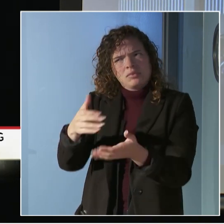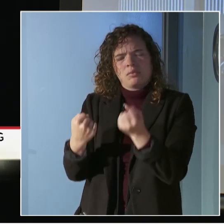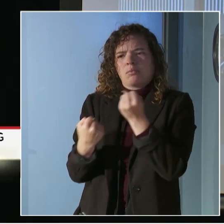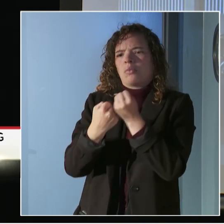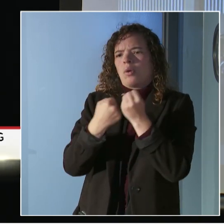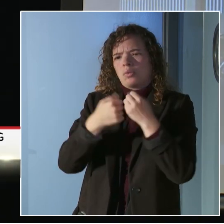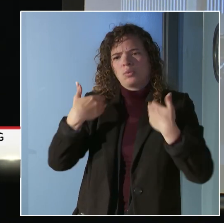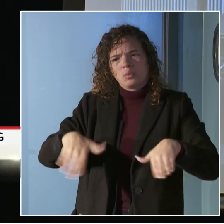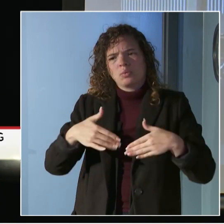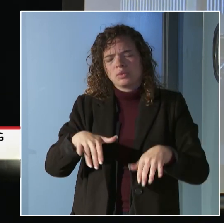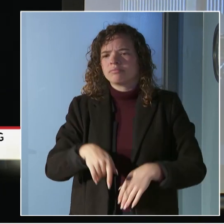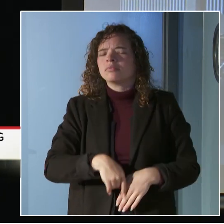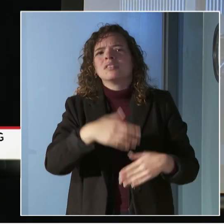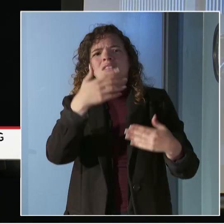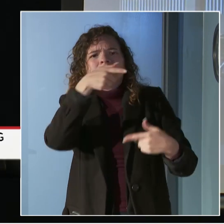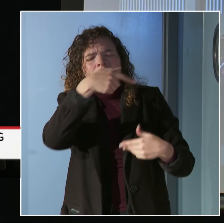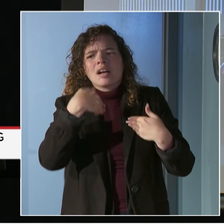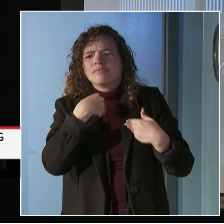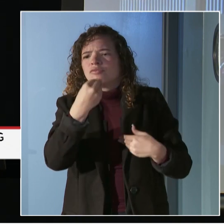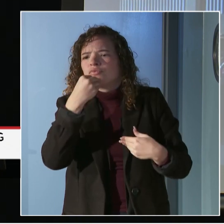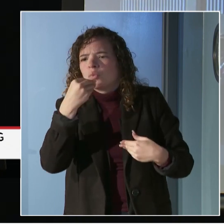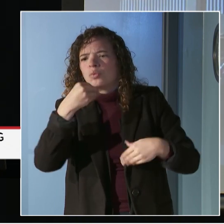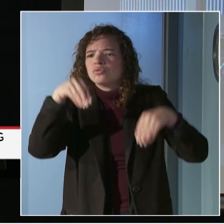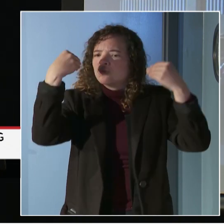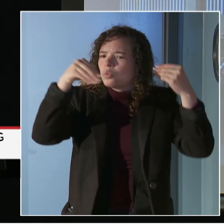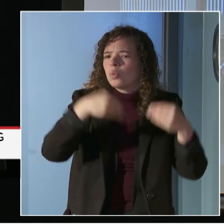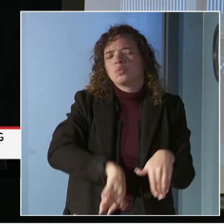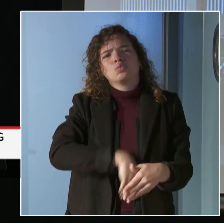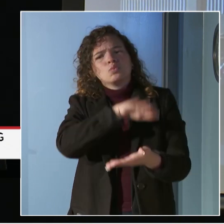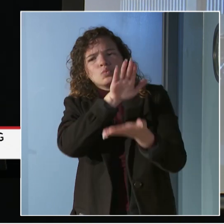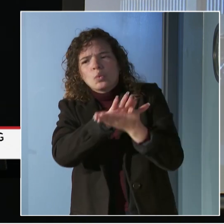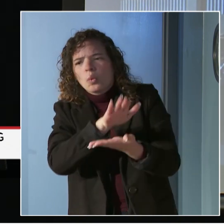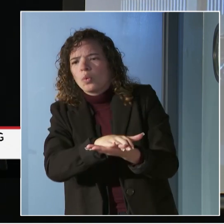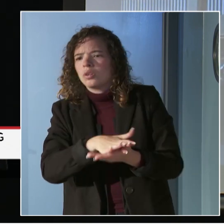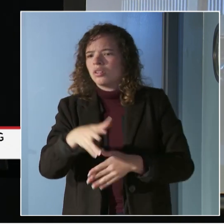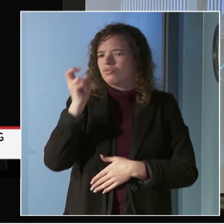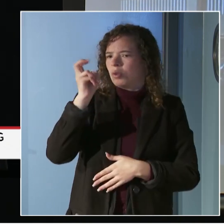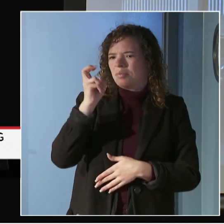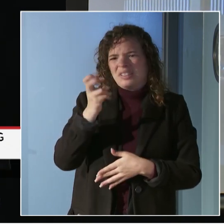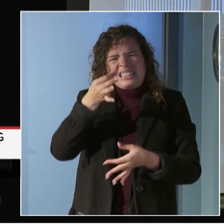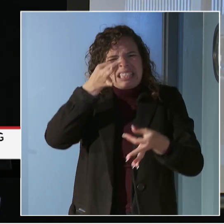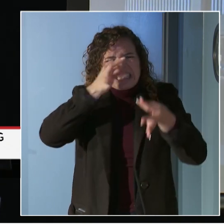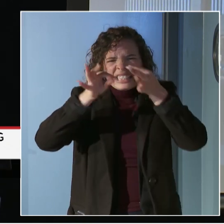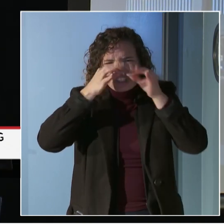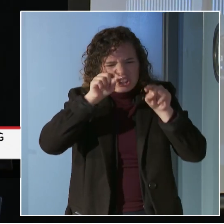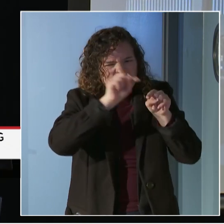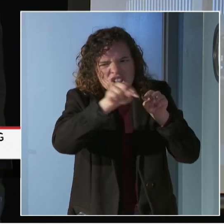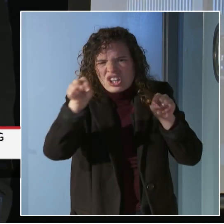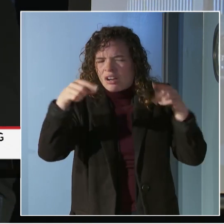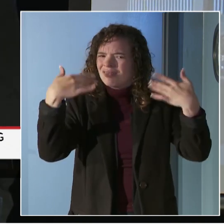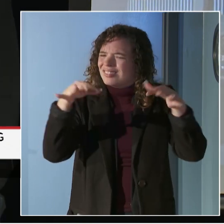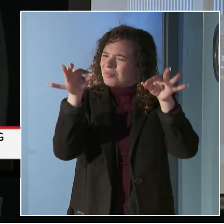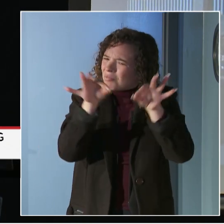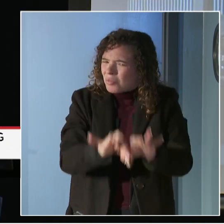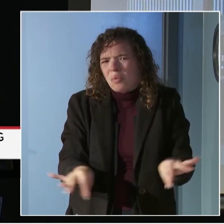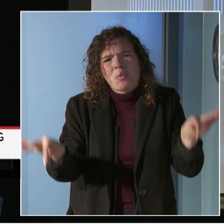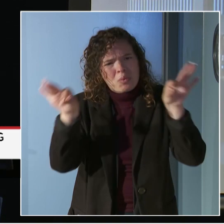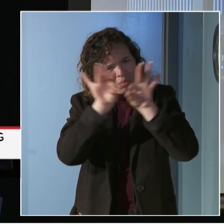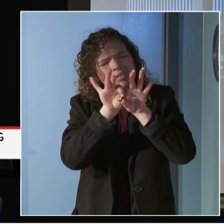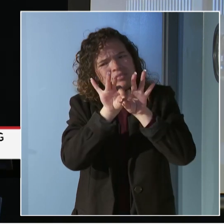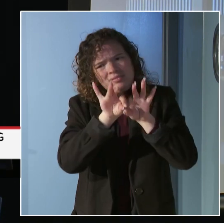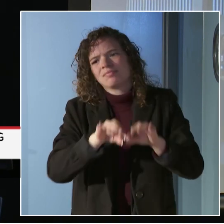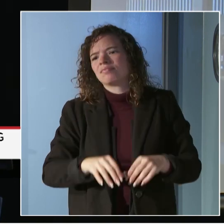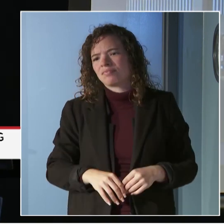transportation, you know, all the things that each and every one of us needs to be our best selves. And last, it comes with on-site